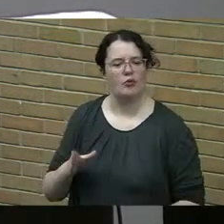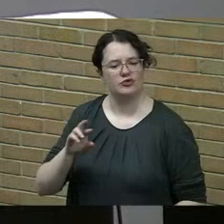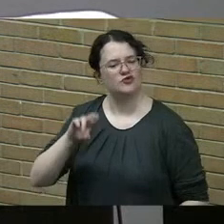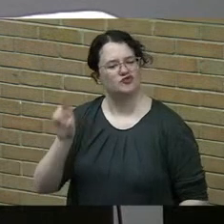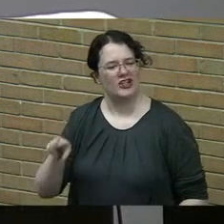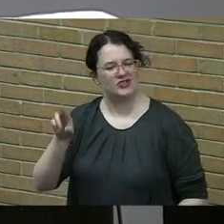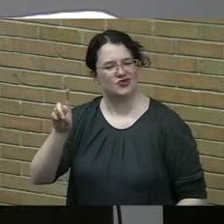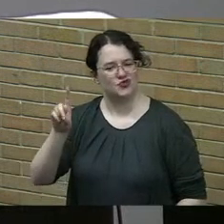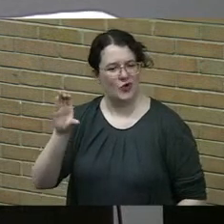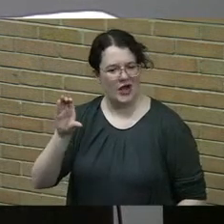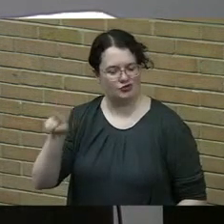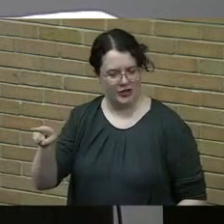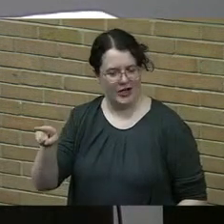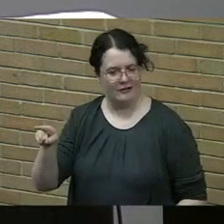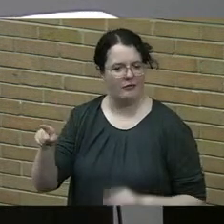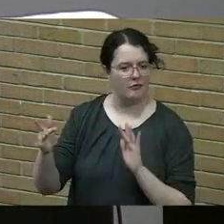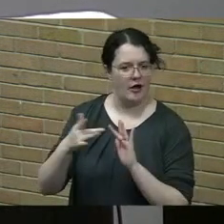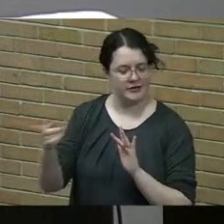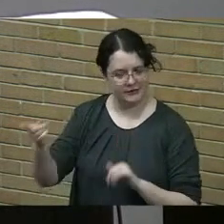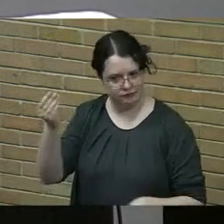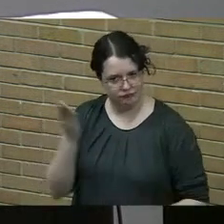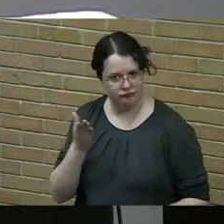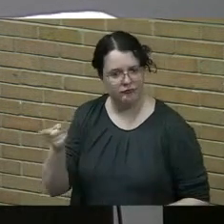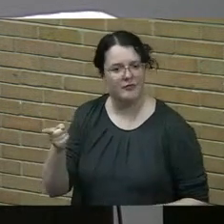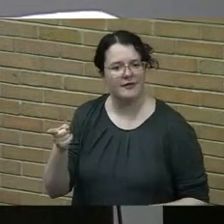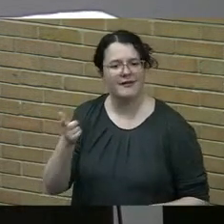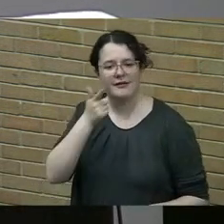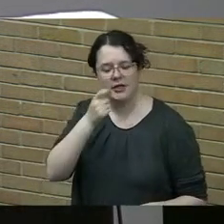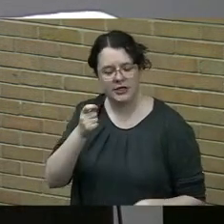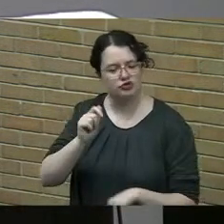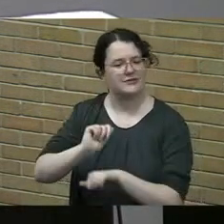100, who indicated that they are interested in forming